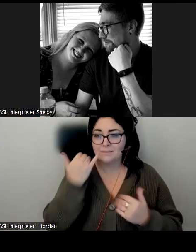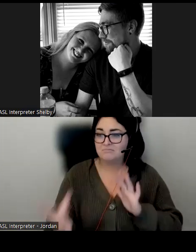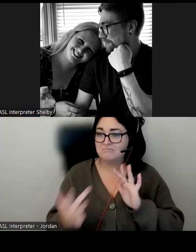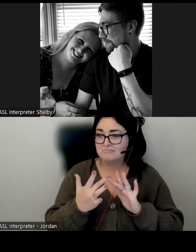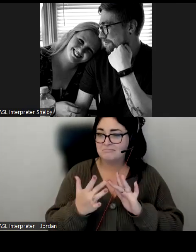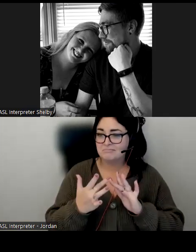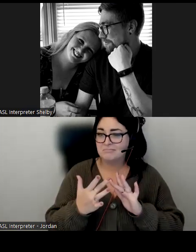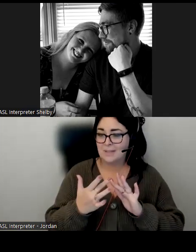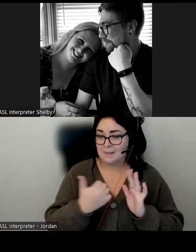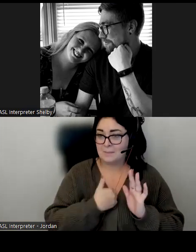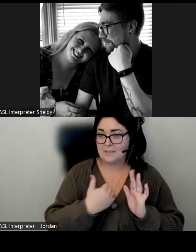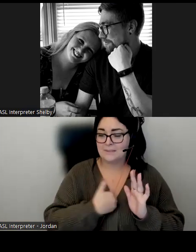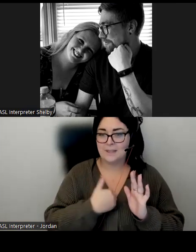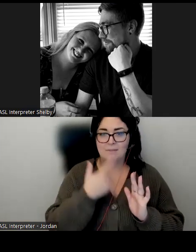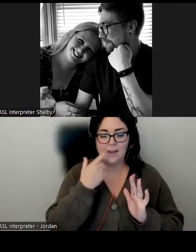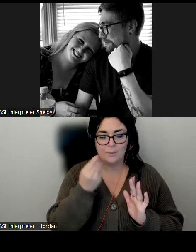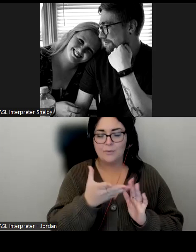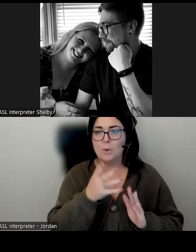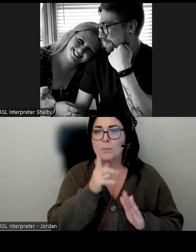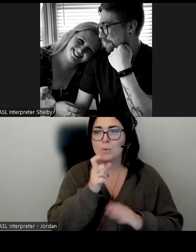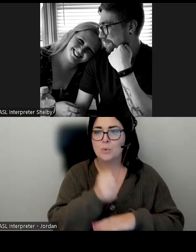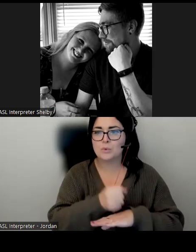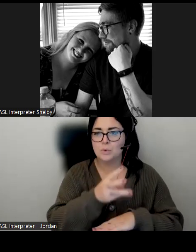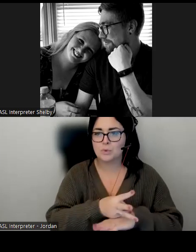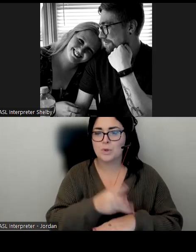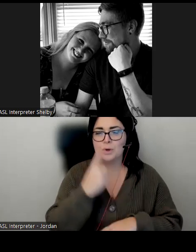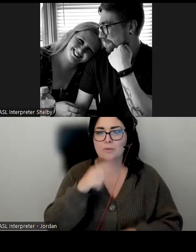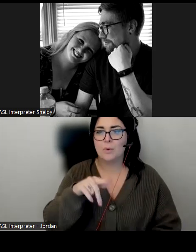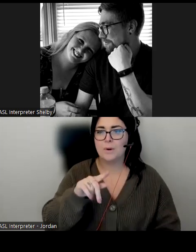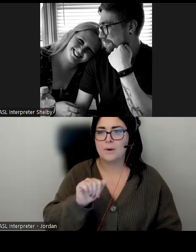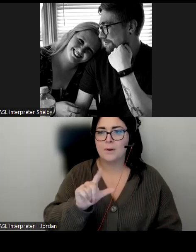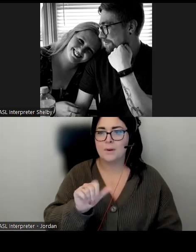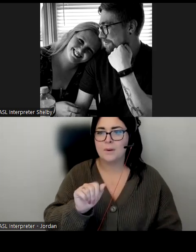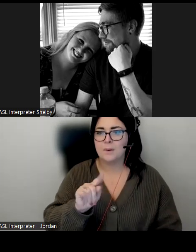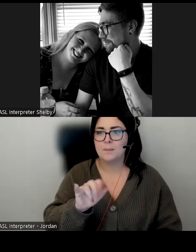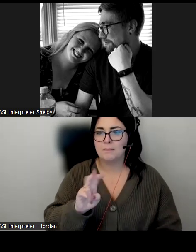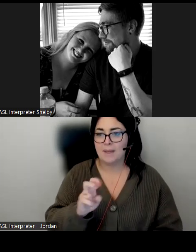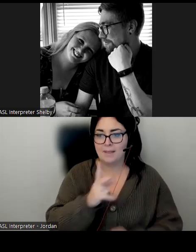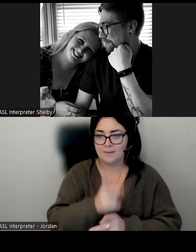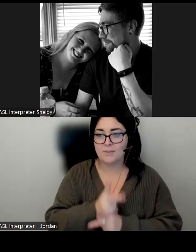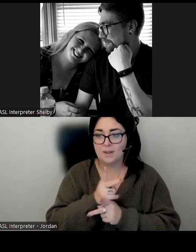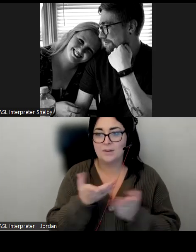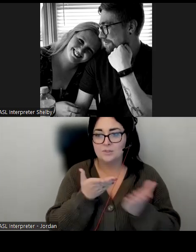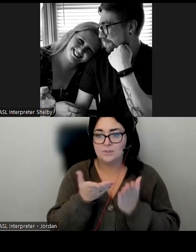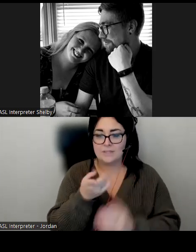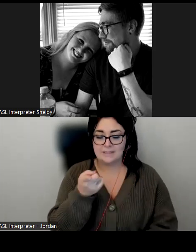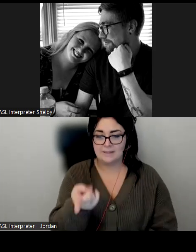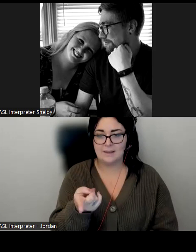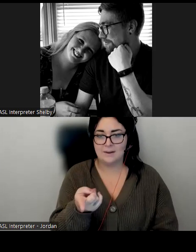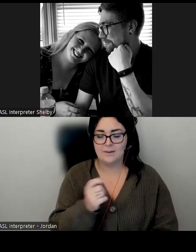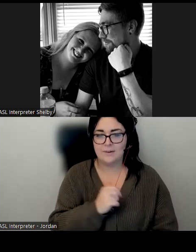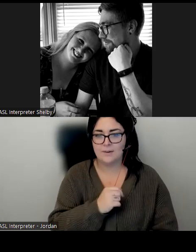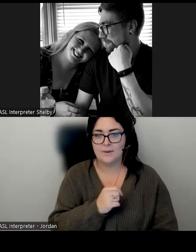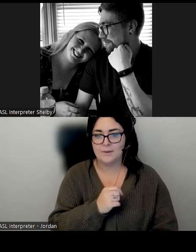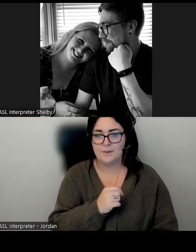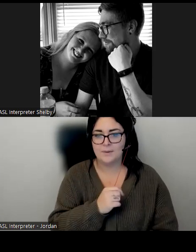I can connect you with the social worker at Palliative Care Services. So it's a bit of